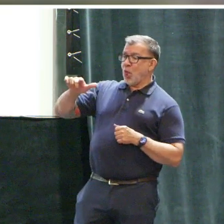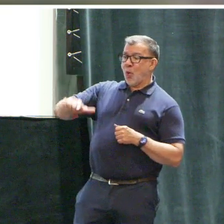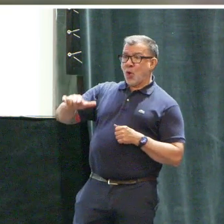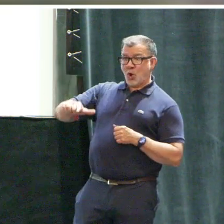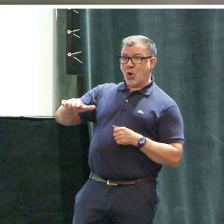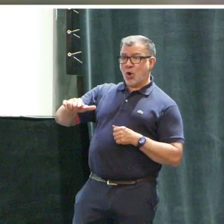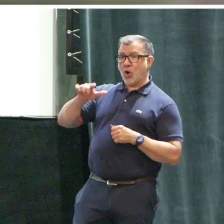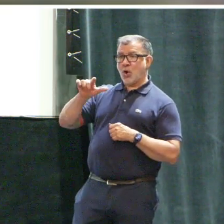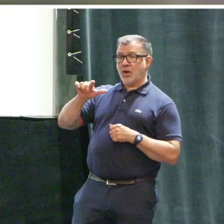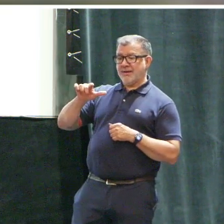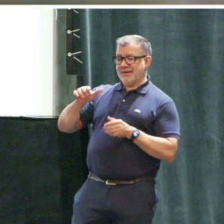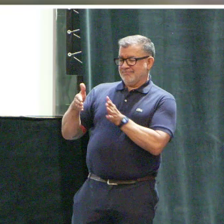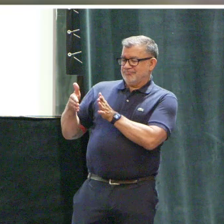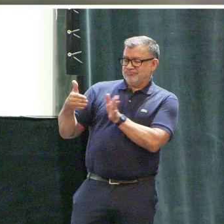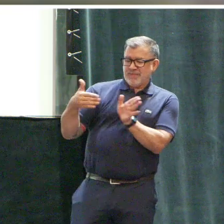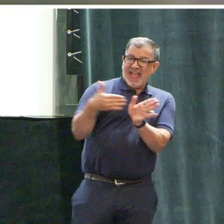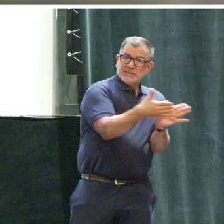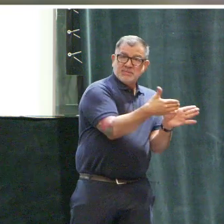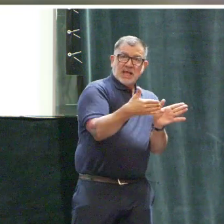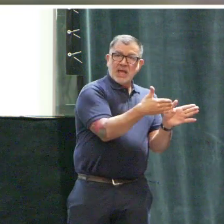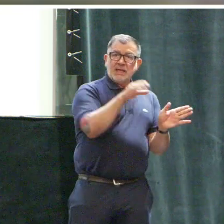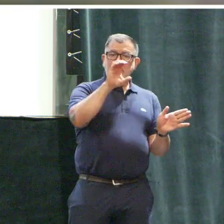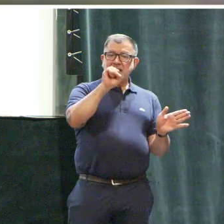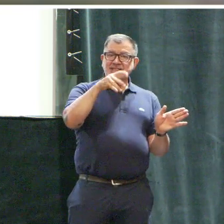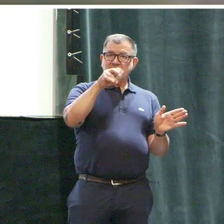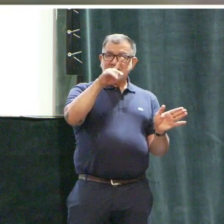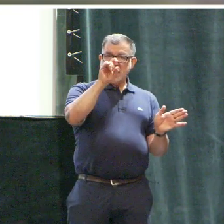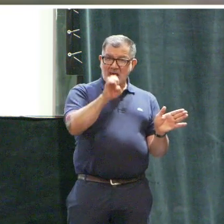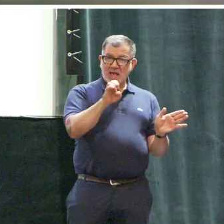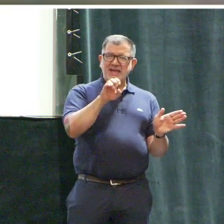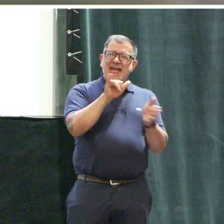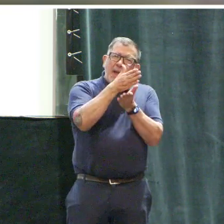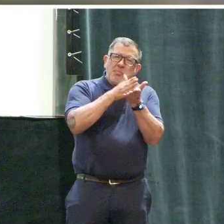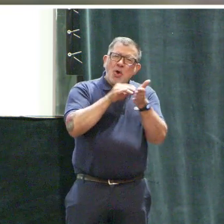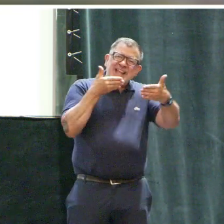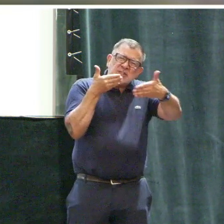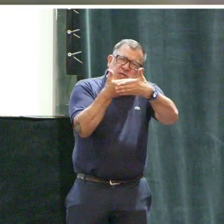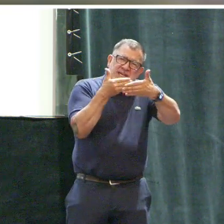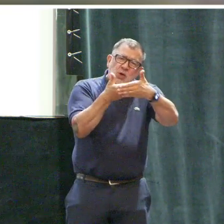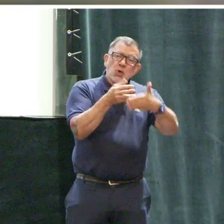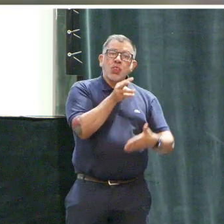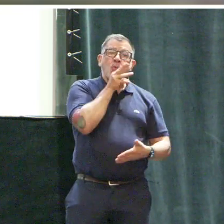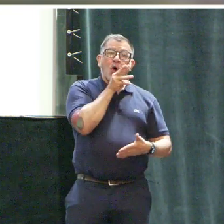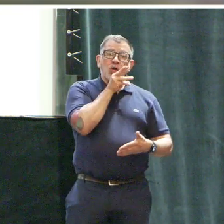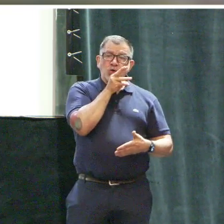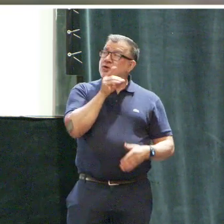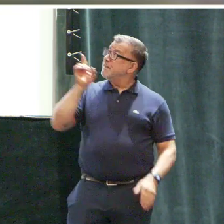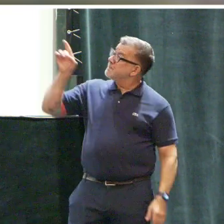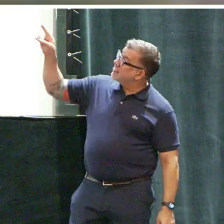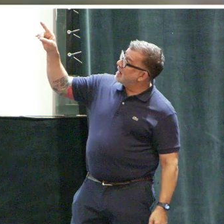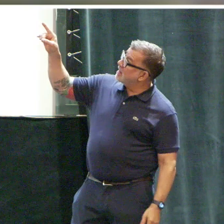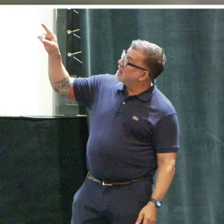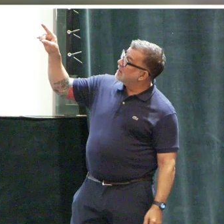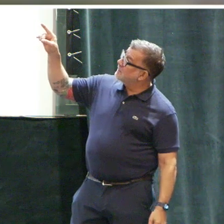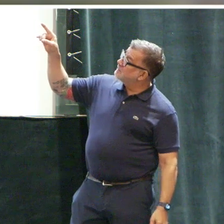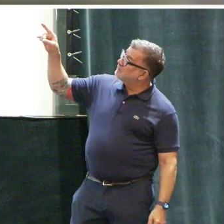esplanade, the part that is really kind of almost at the water, exactly. Is that